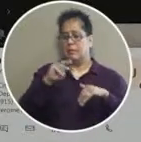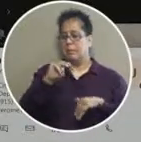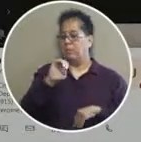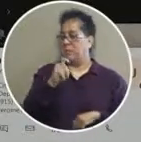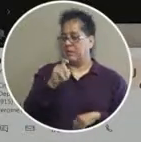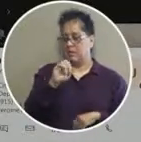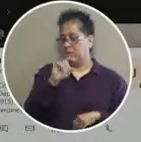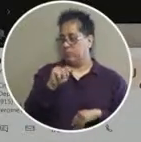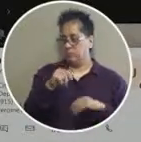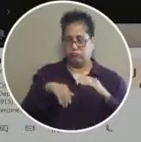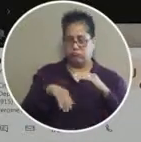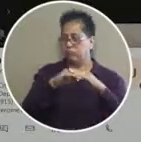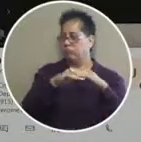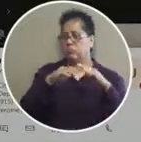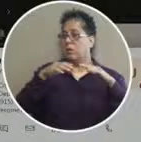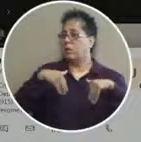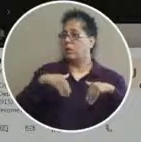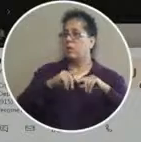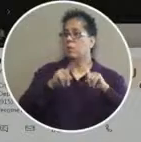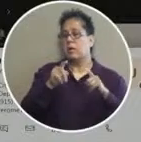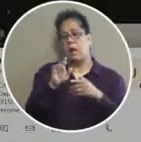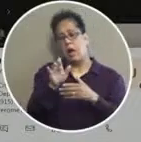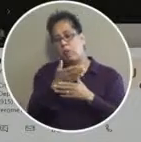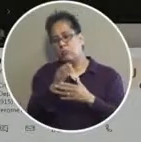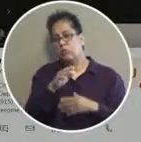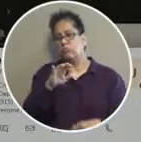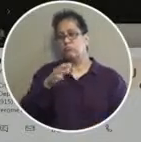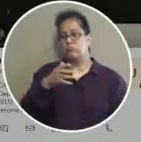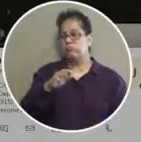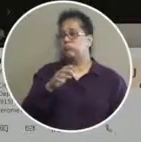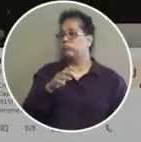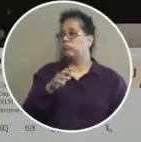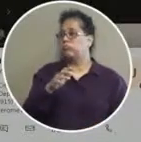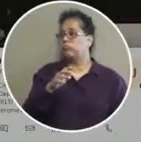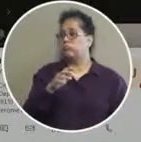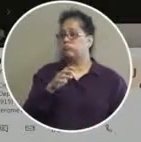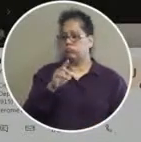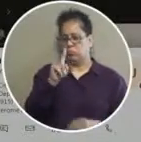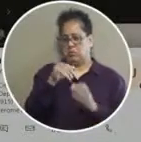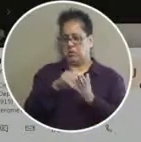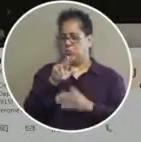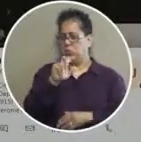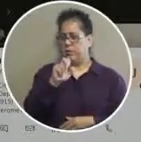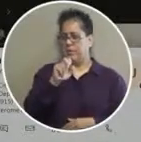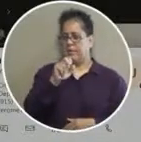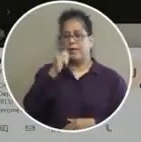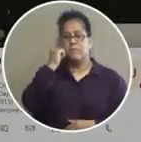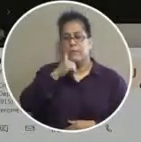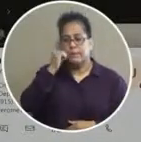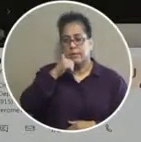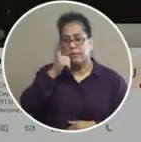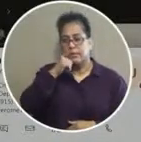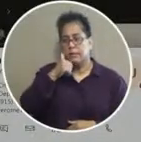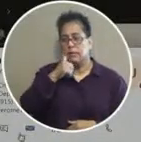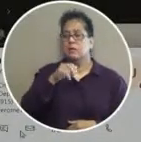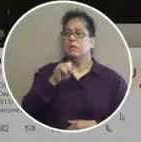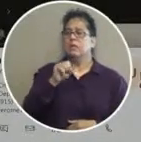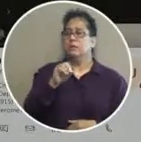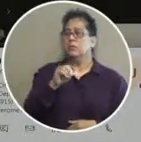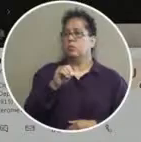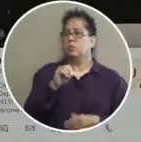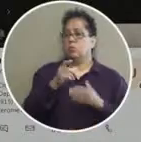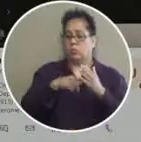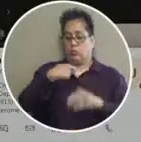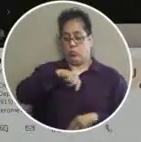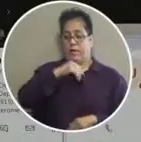or exceeded demand, but we're averaging right now almost 1,300 tests a day. So that will tell you that what